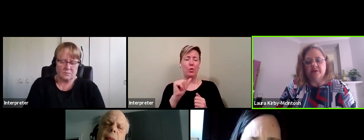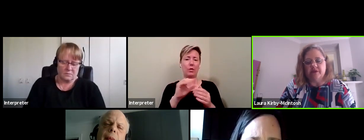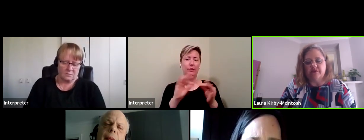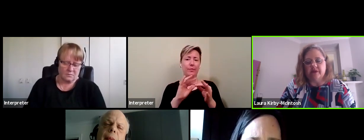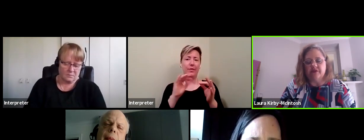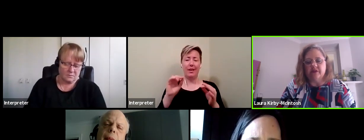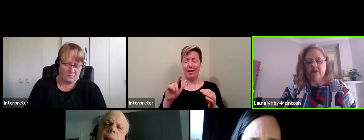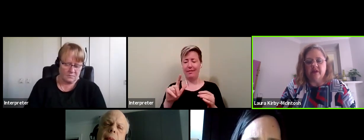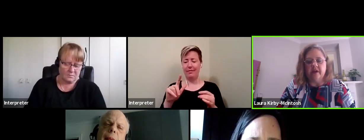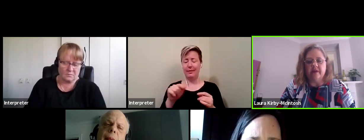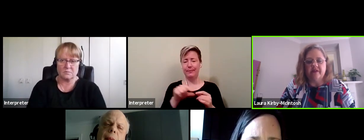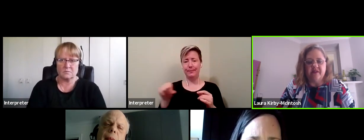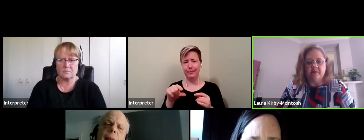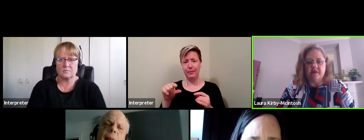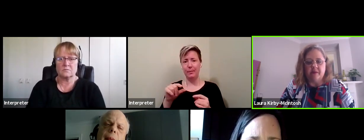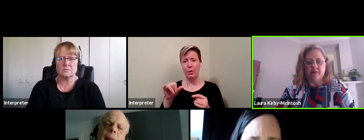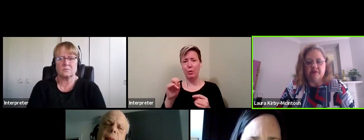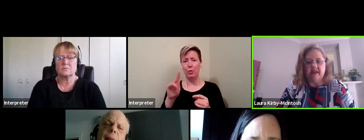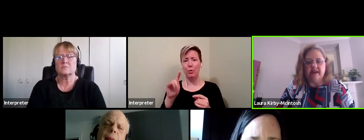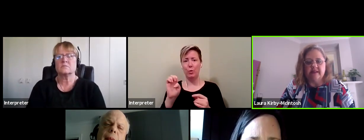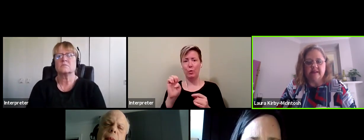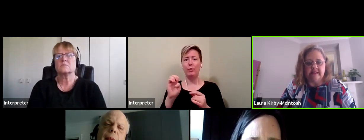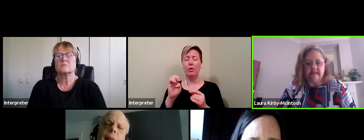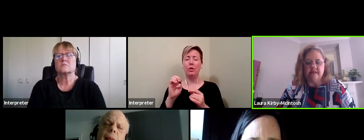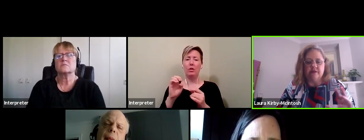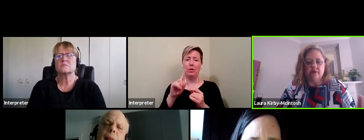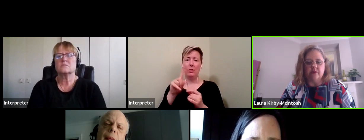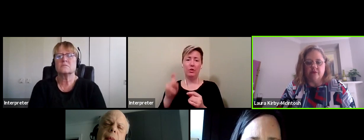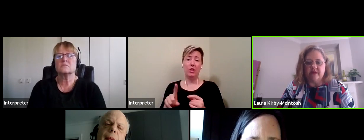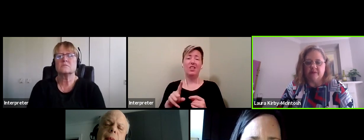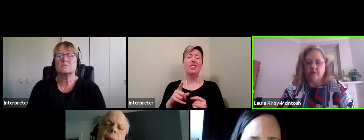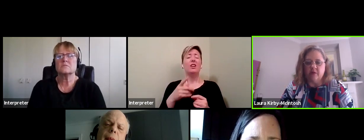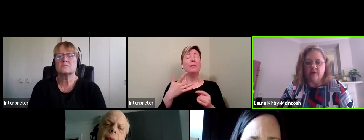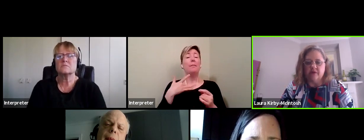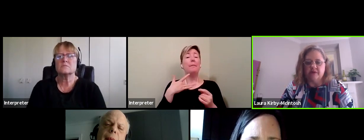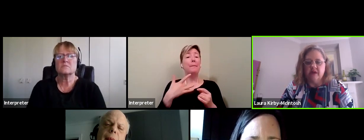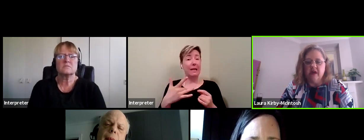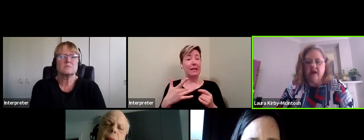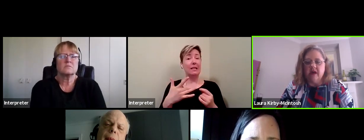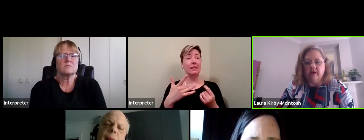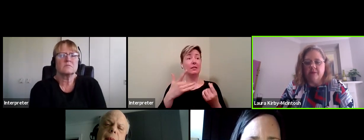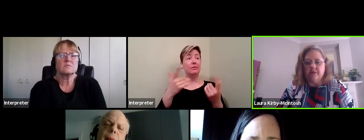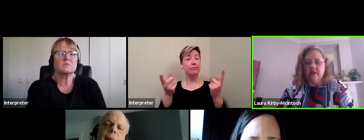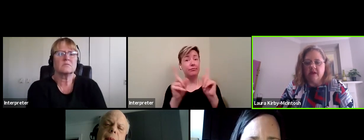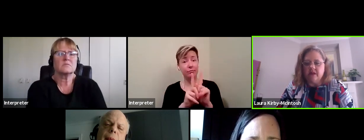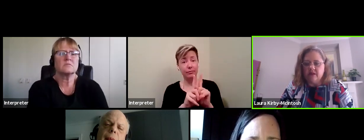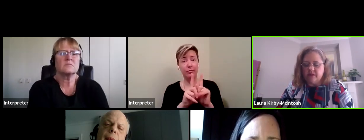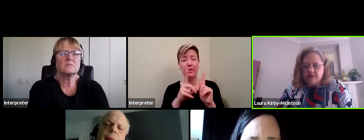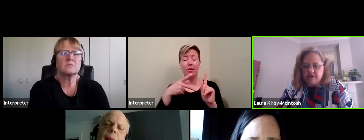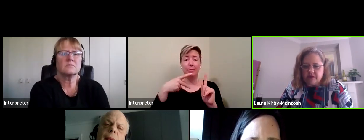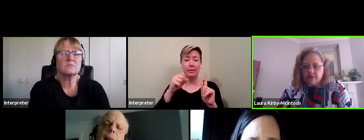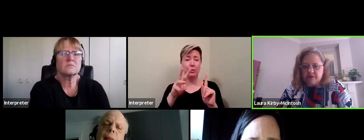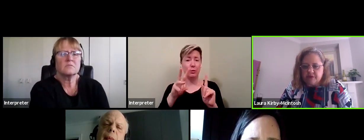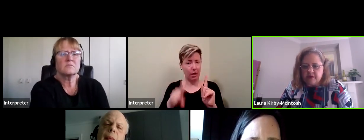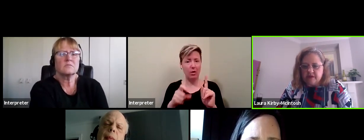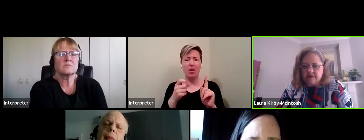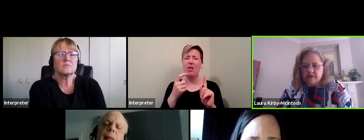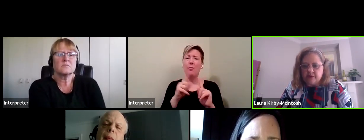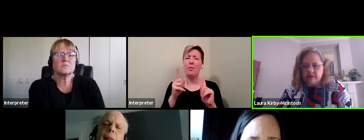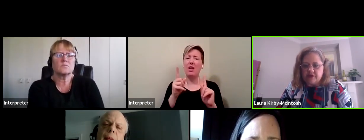there's a restriction on hiring family members as attendants or respite workers. Mhm. Let me just go